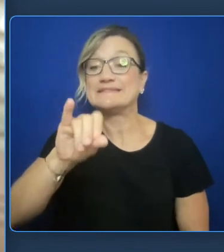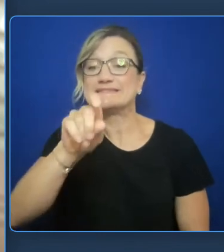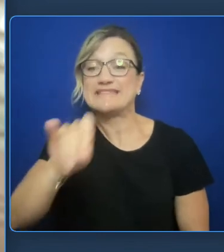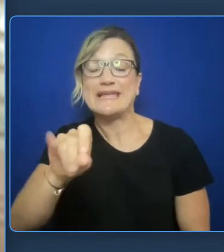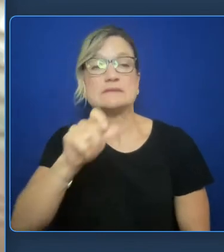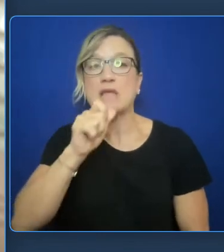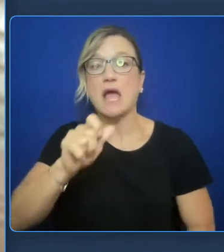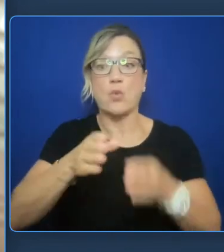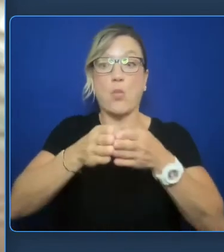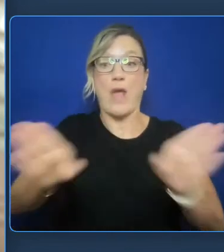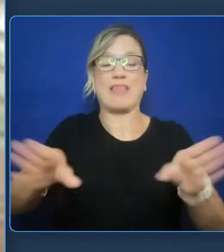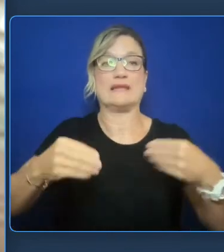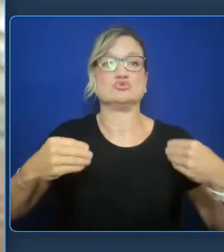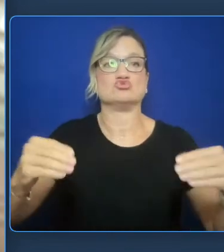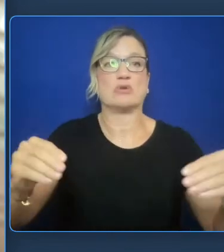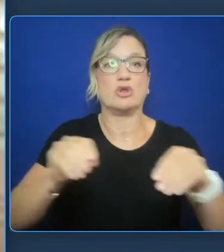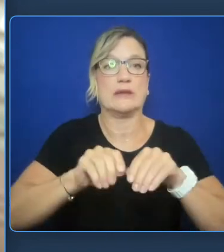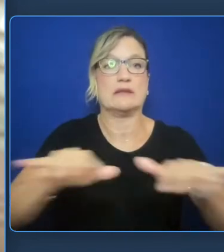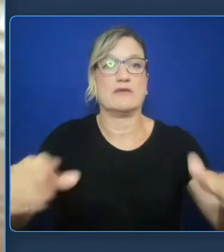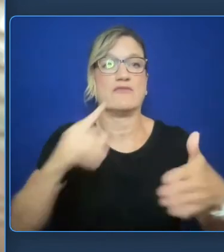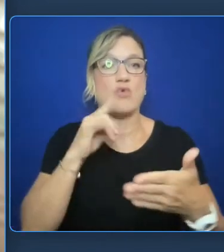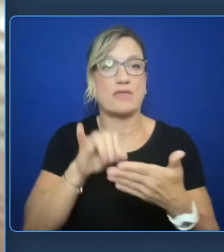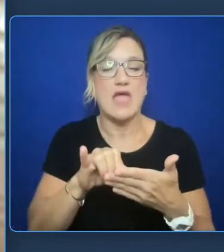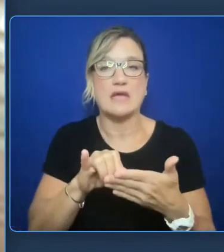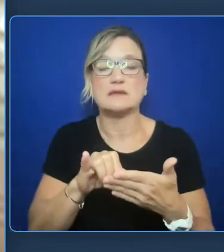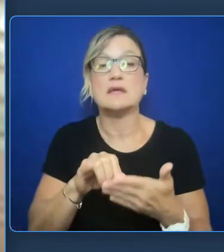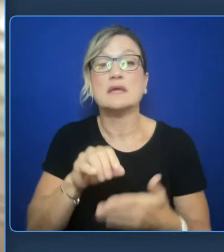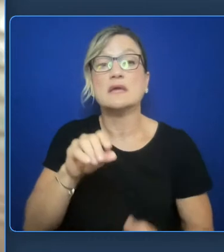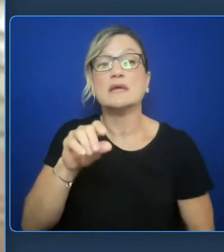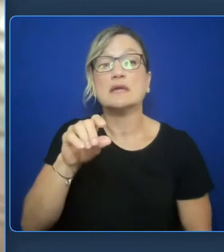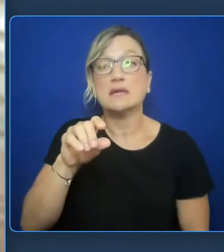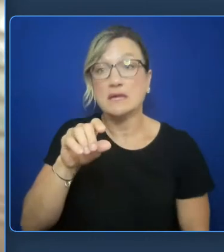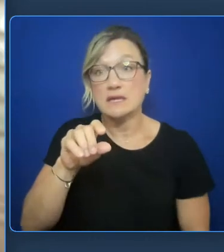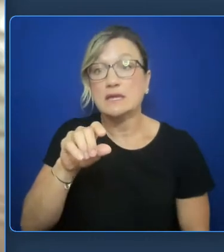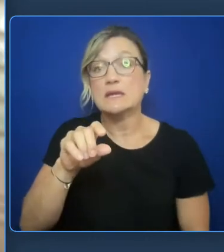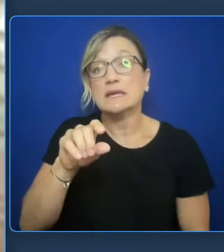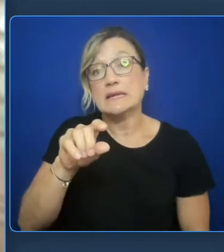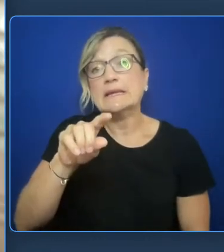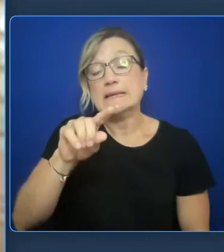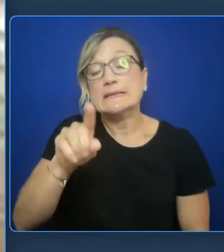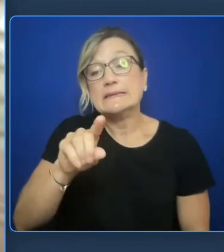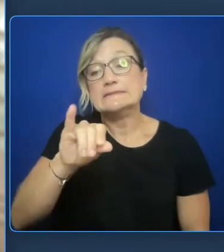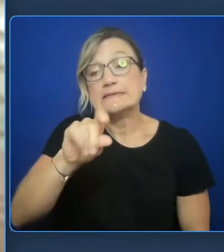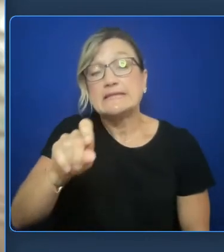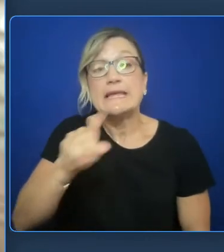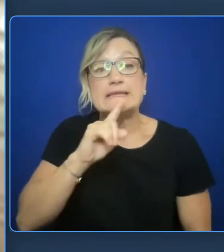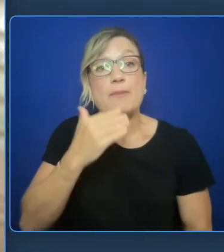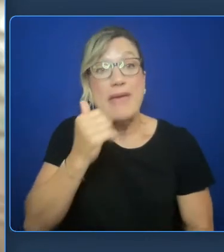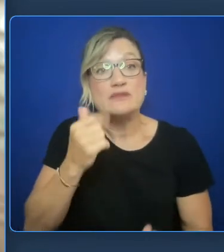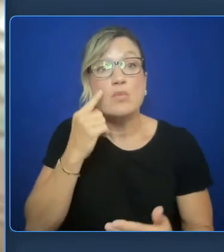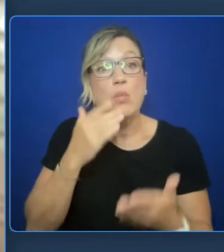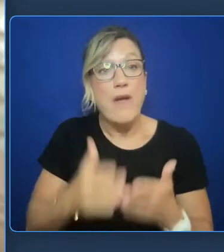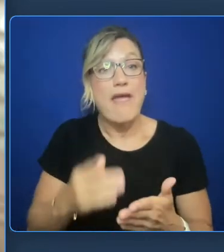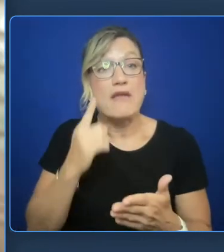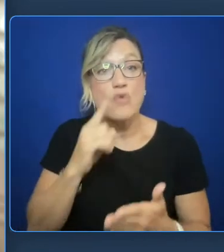of that. SRT is probably coming up to speed. Now, Zixi, by the way, is the best way to do CDN ingest.